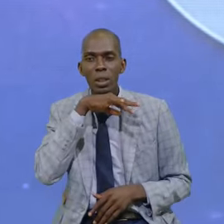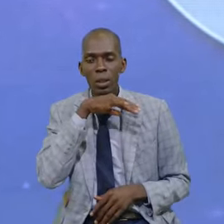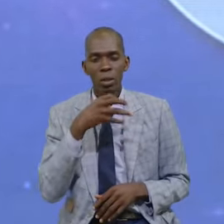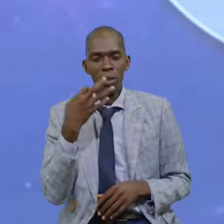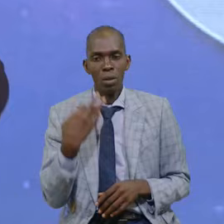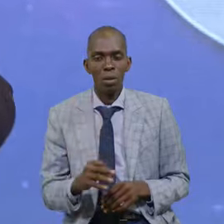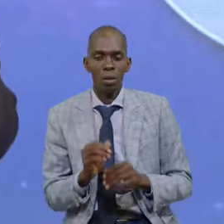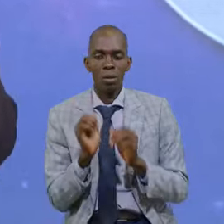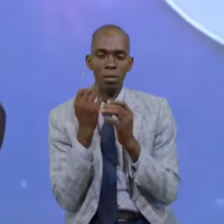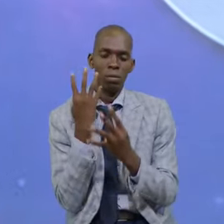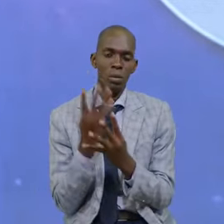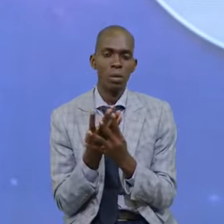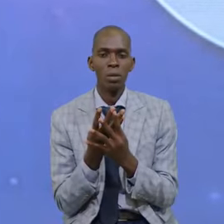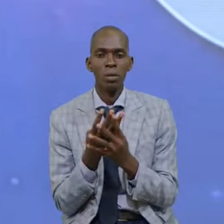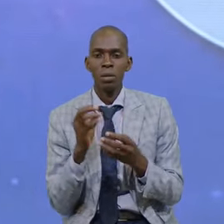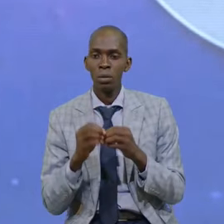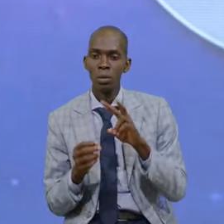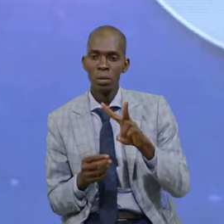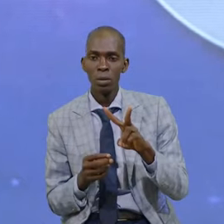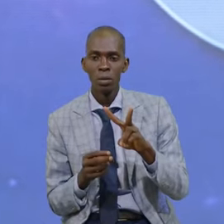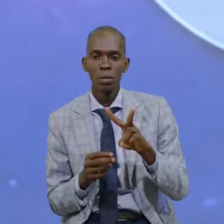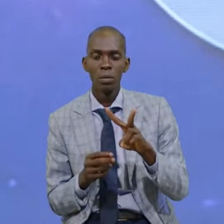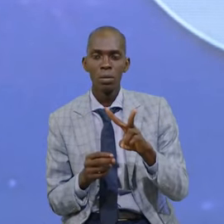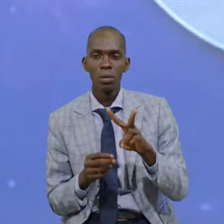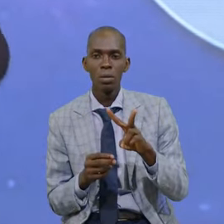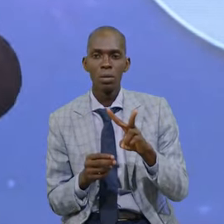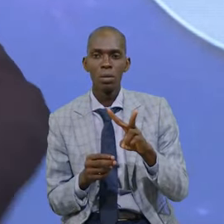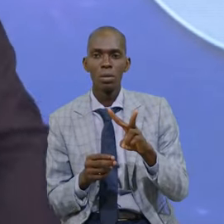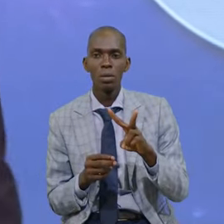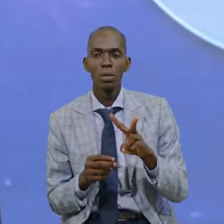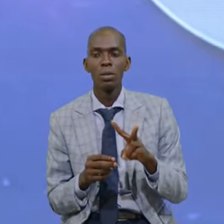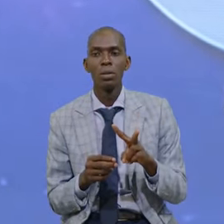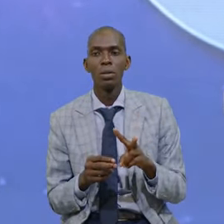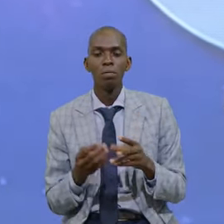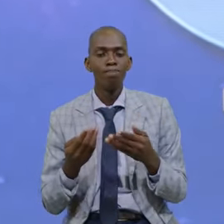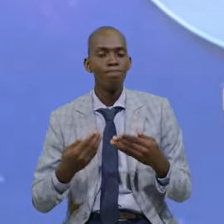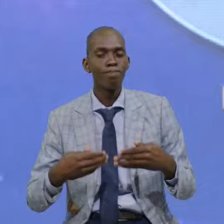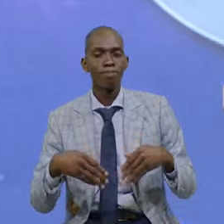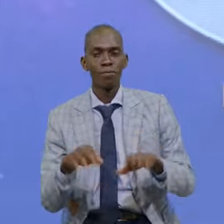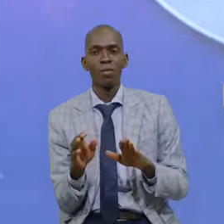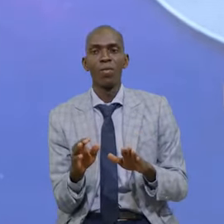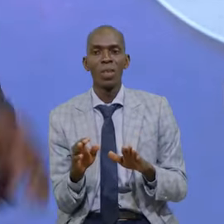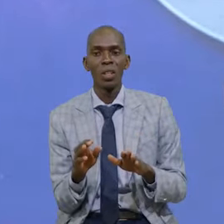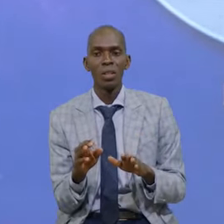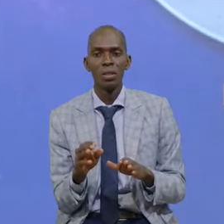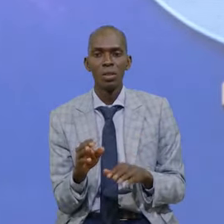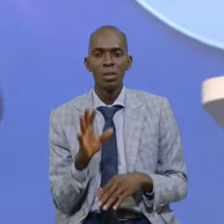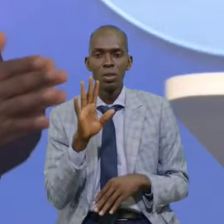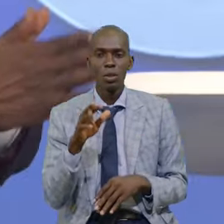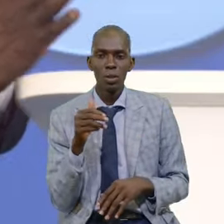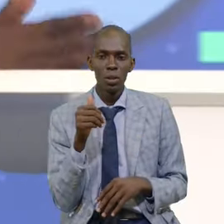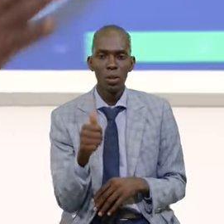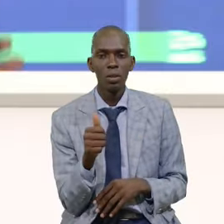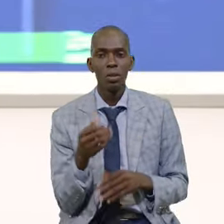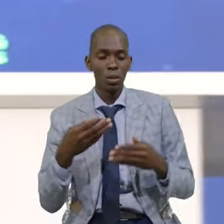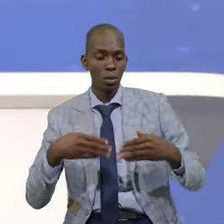captivity. Number two, sold, that's the question, unsell yourself from